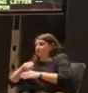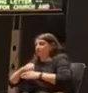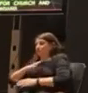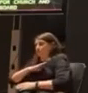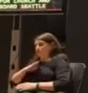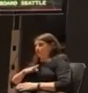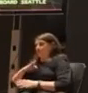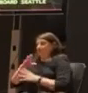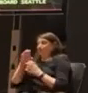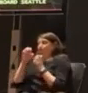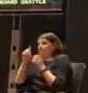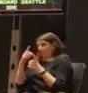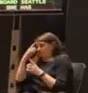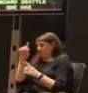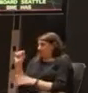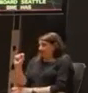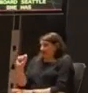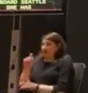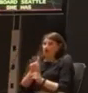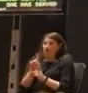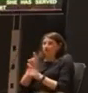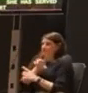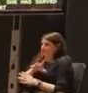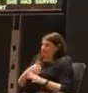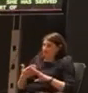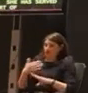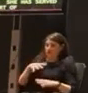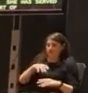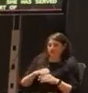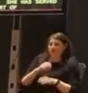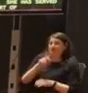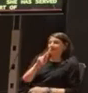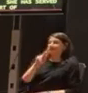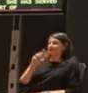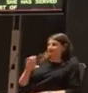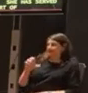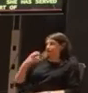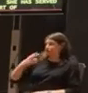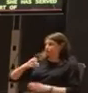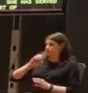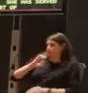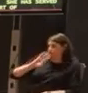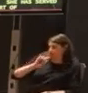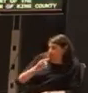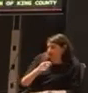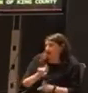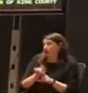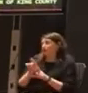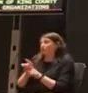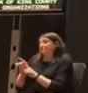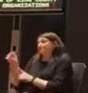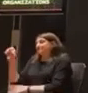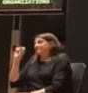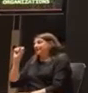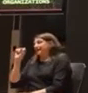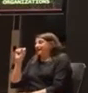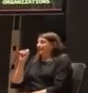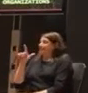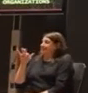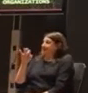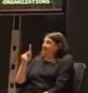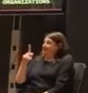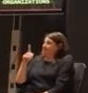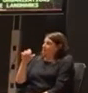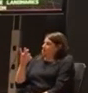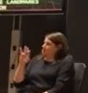She has served on the board of the Association of King County Historical Organizations and the Seattle Landmarks Preservation Board. She was the